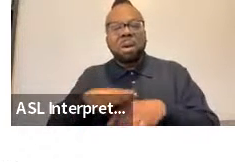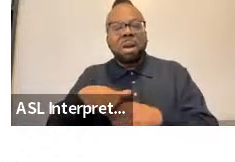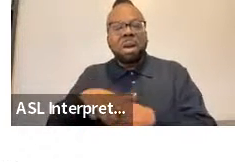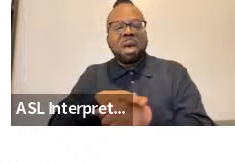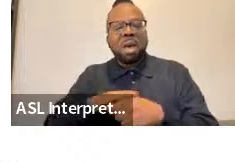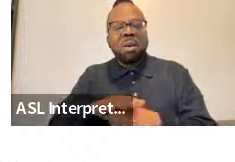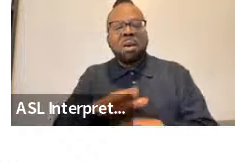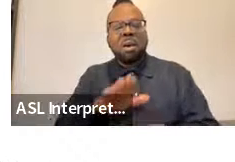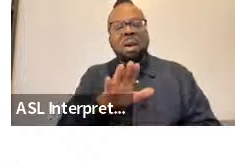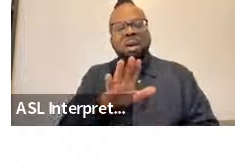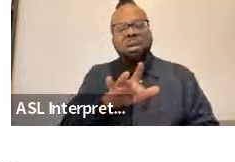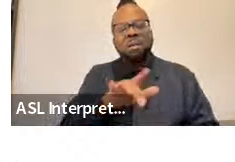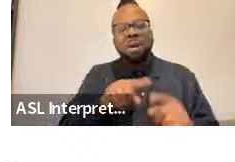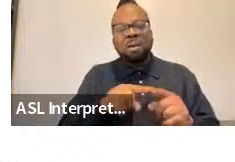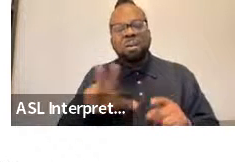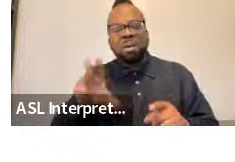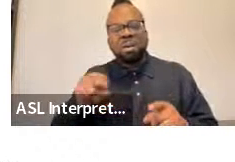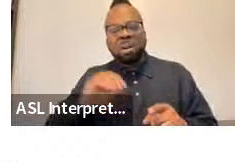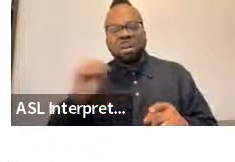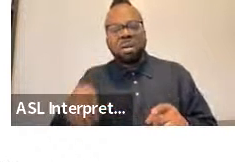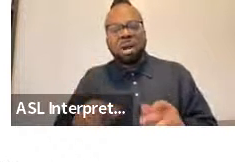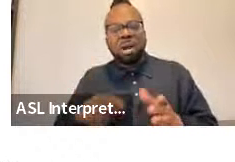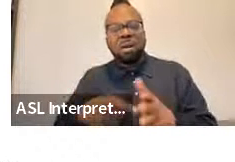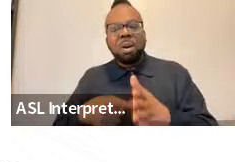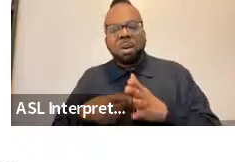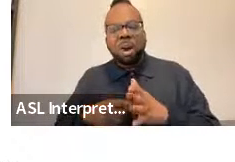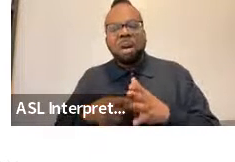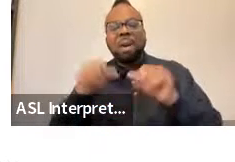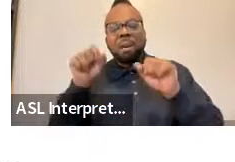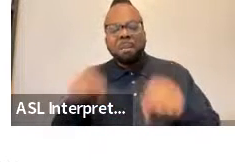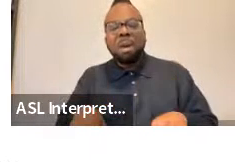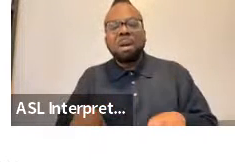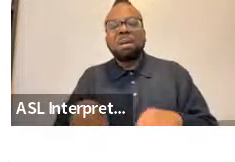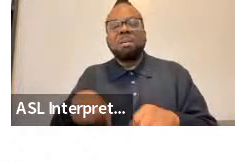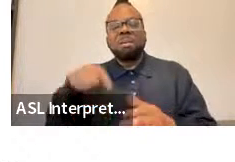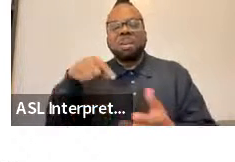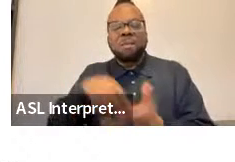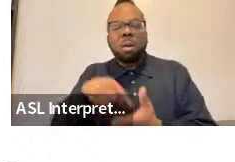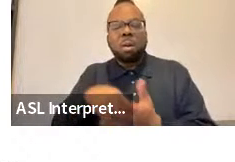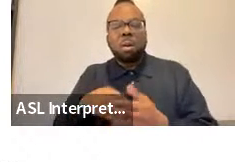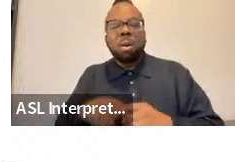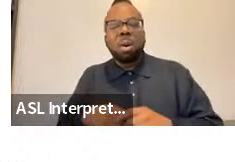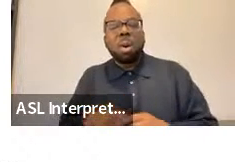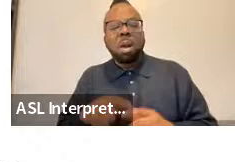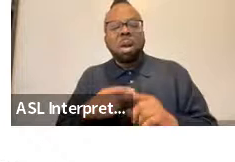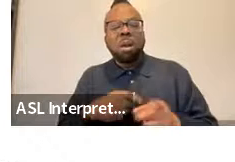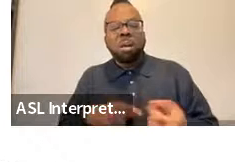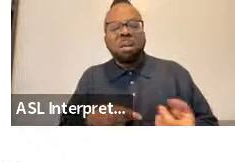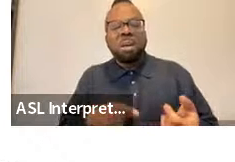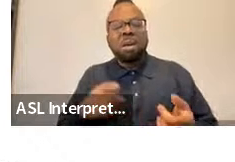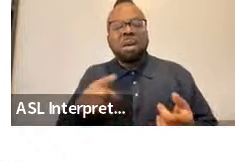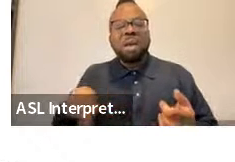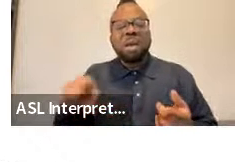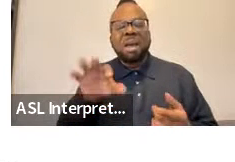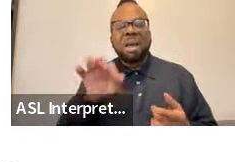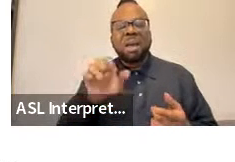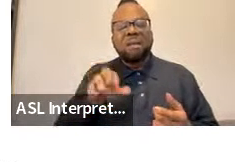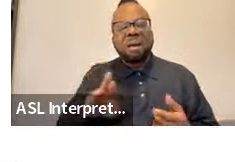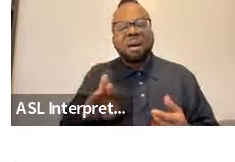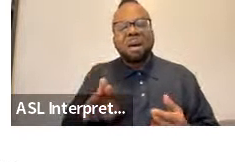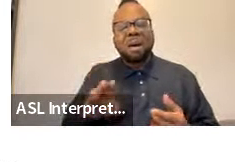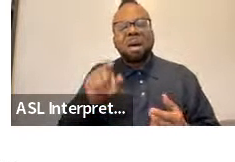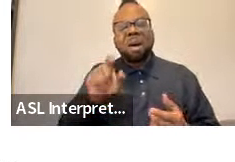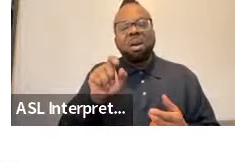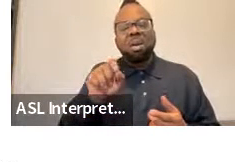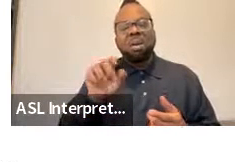to 30% of the units will be required to be affordable. Because the UAP FAR in R7A districts is 5.0,